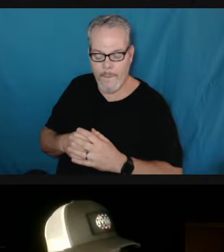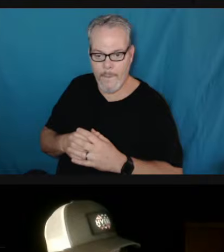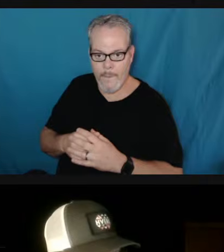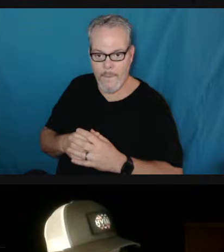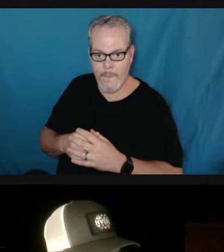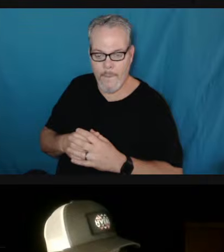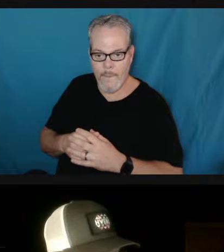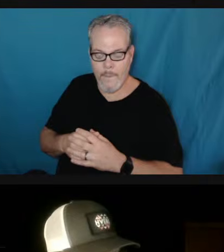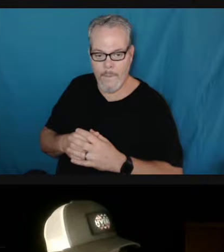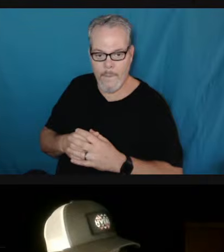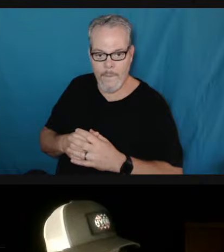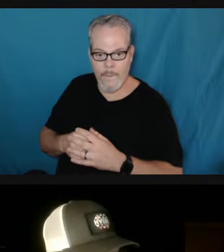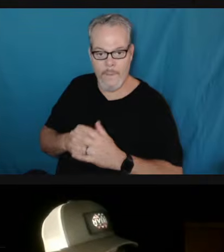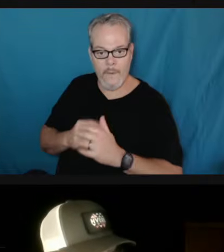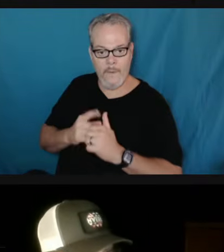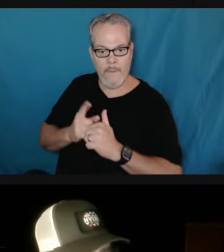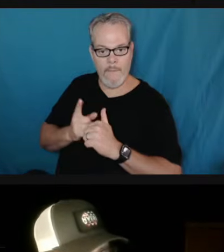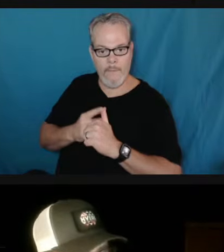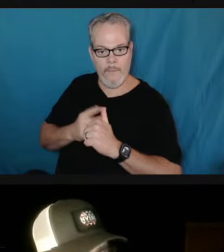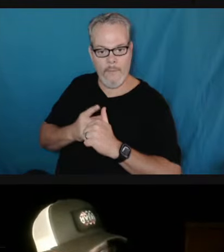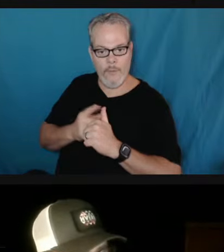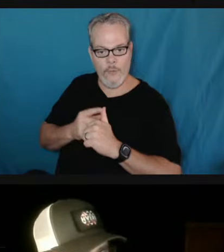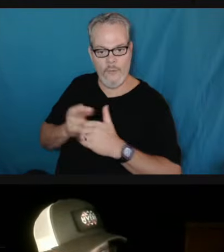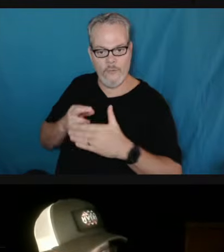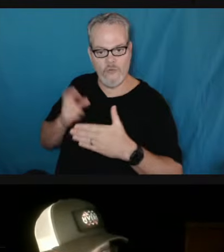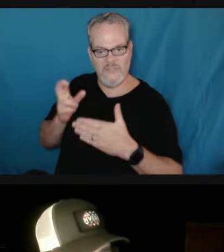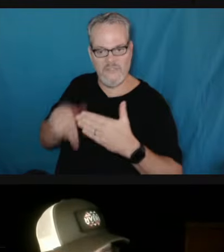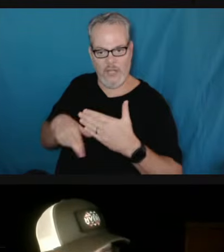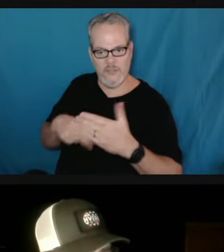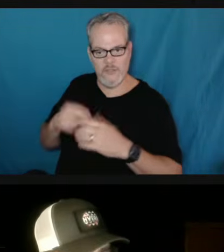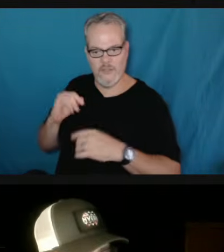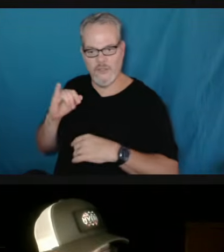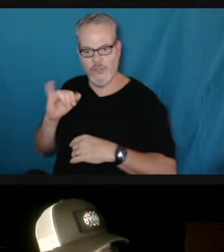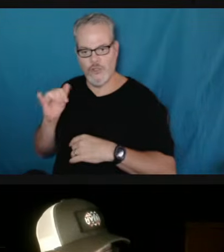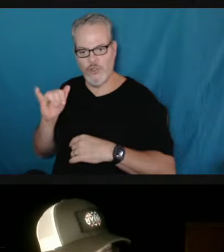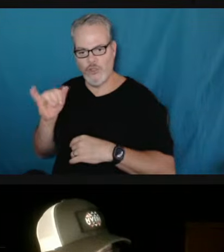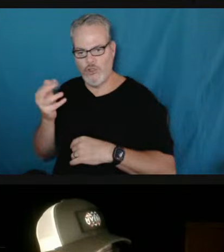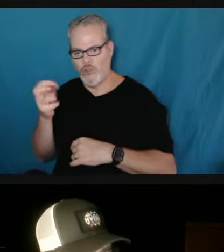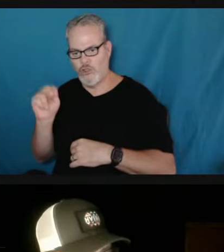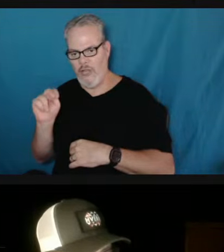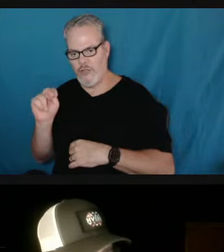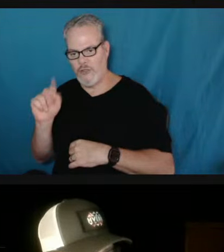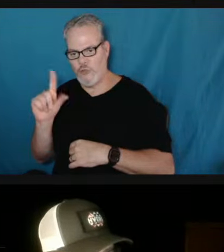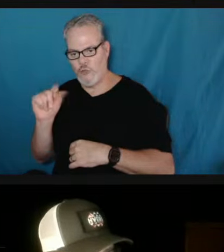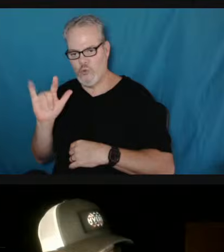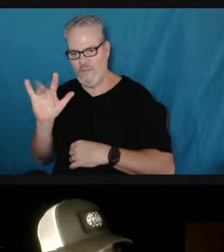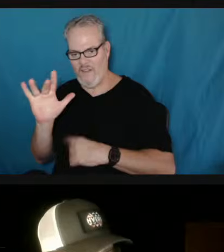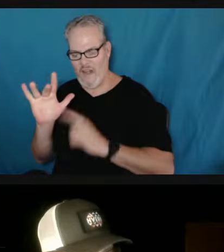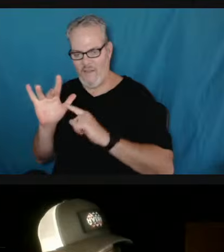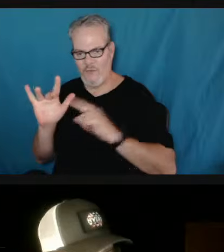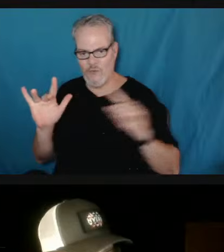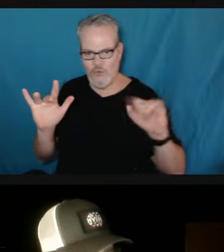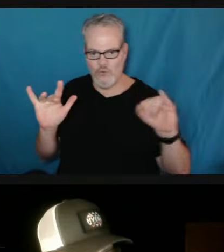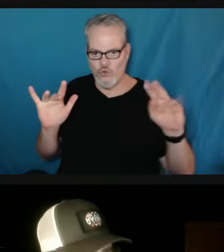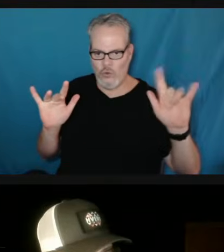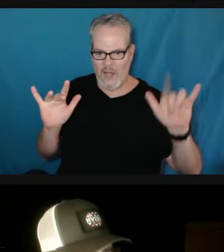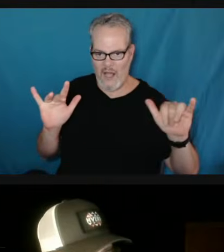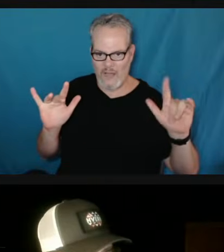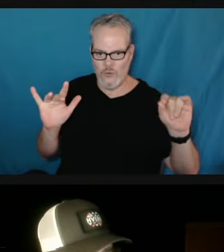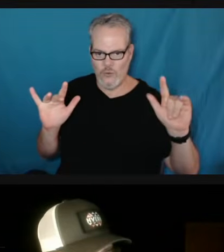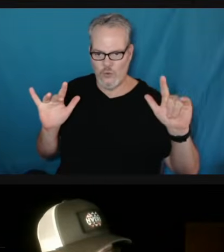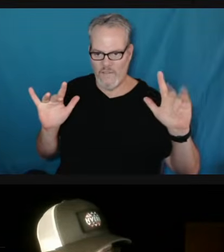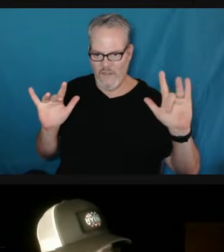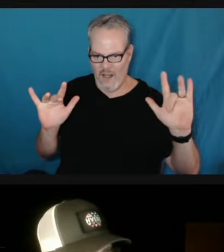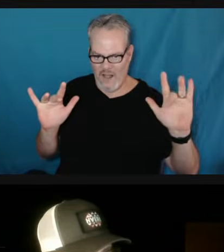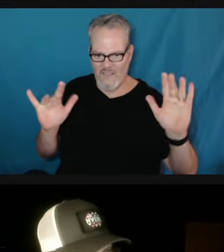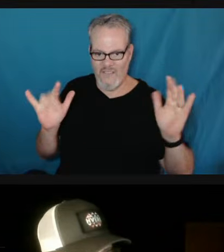span from mid-January 2025 to early July 2025 show the magmas came from about 1 mile,